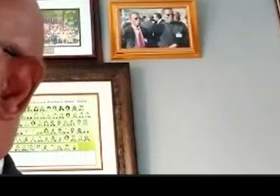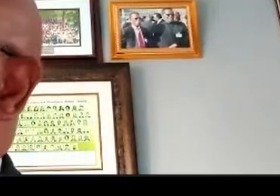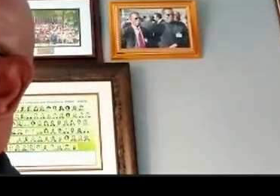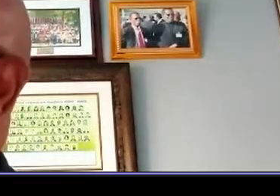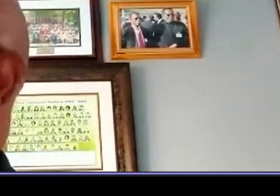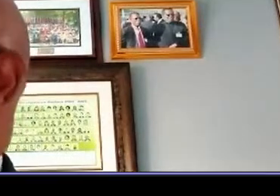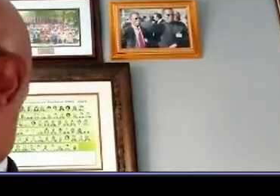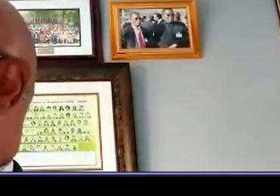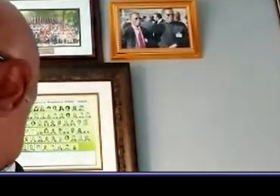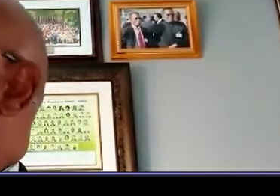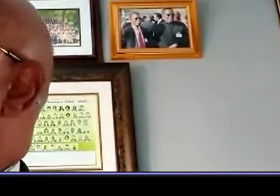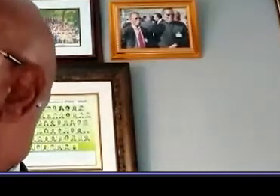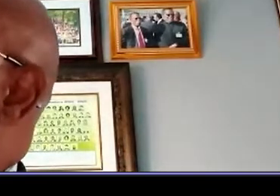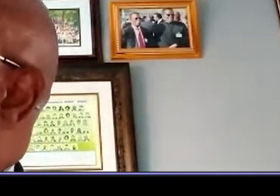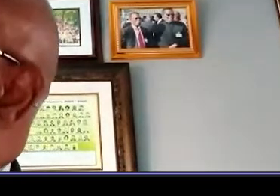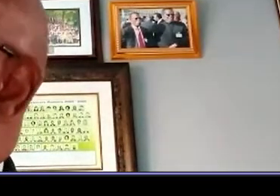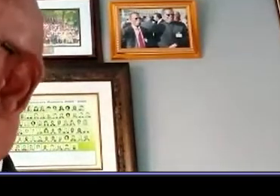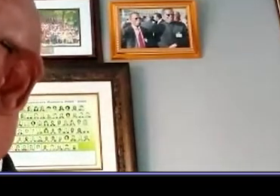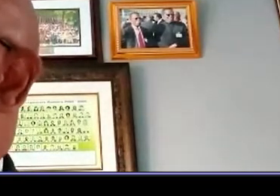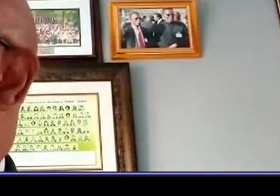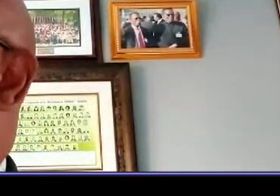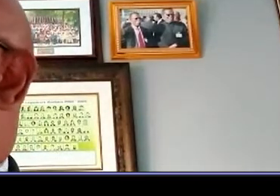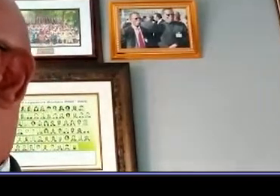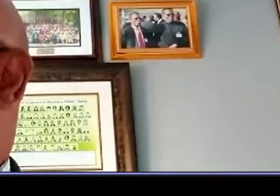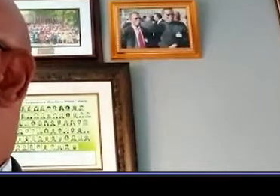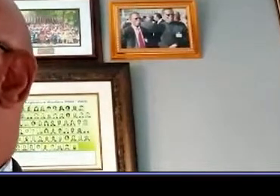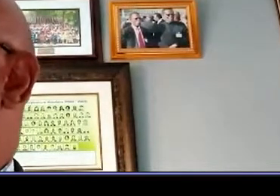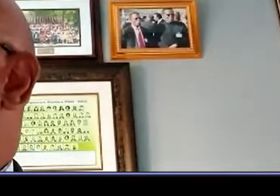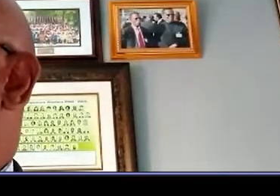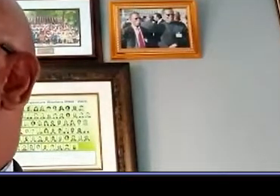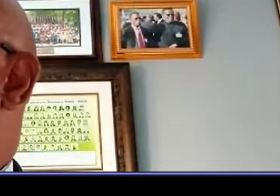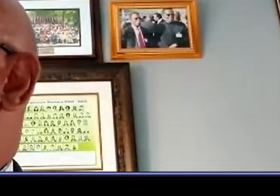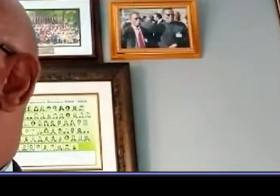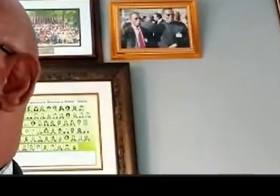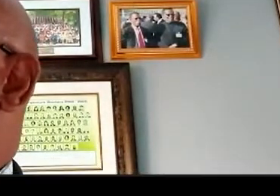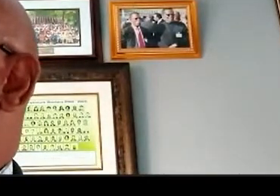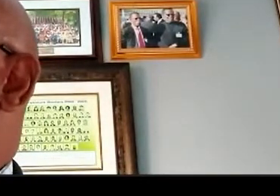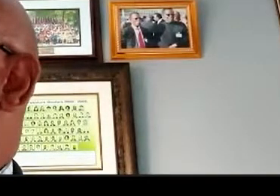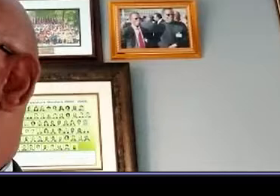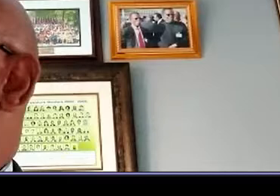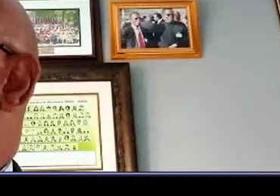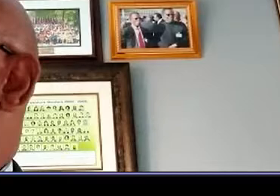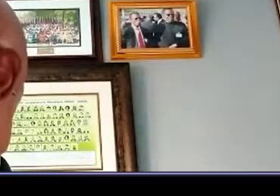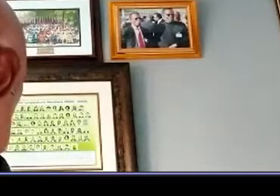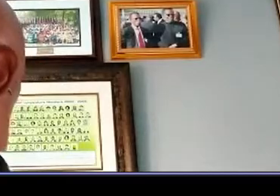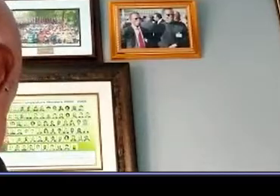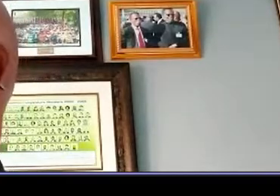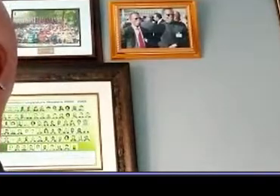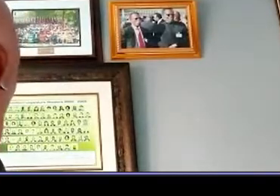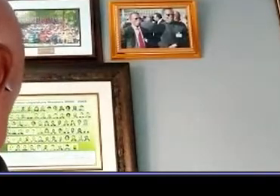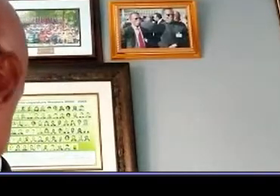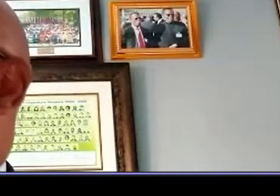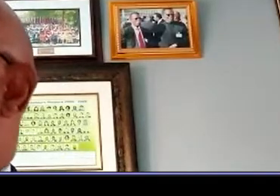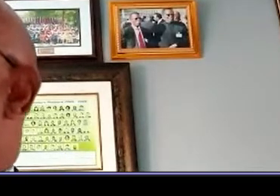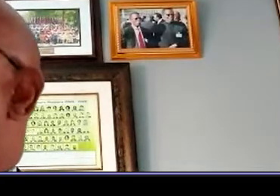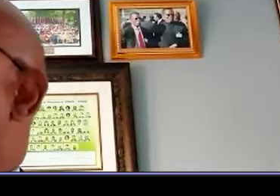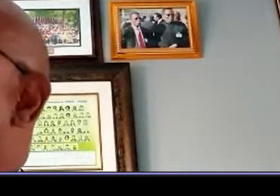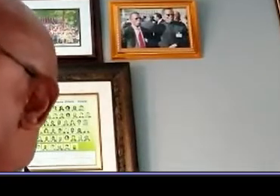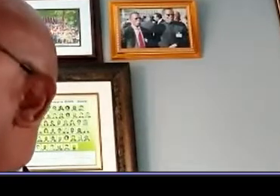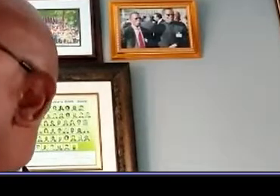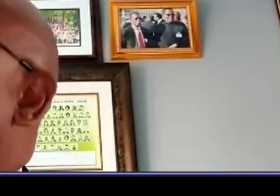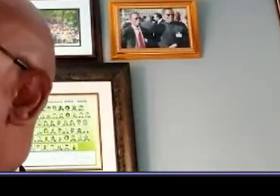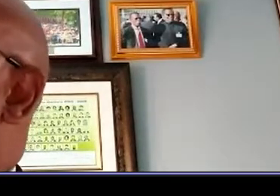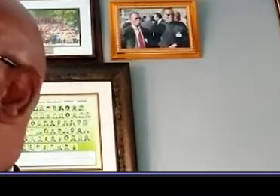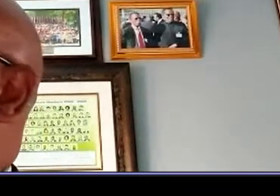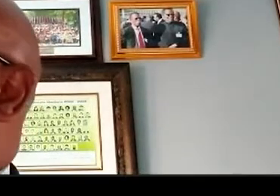homes, according to the Center for Affordable Housing Finance in Africa. Another article indicates that South Africa's